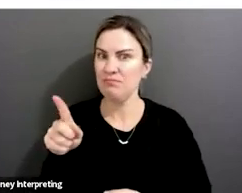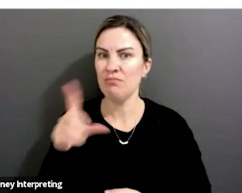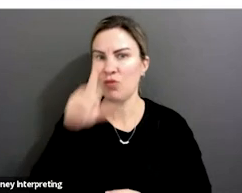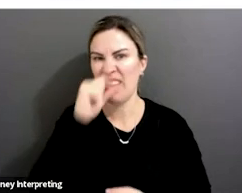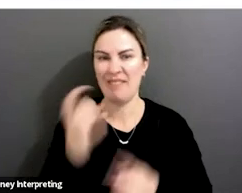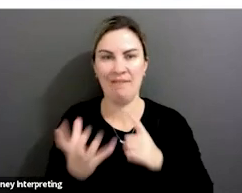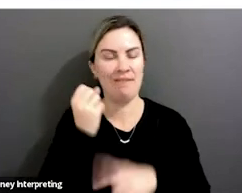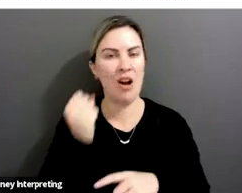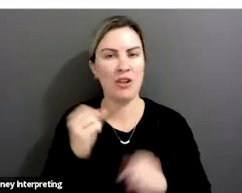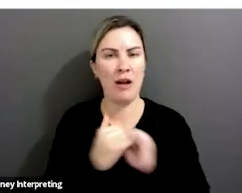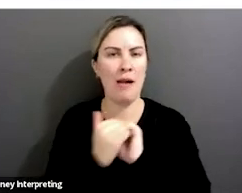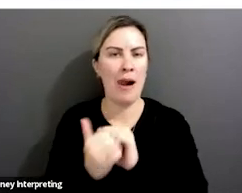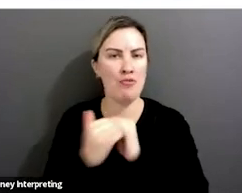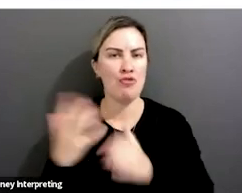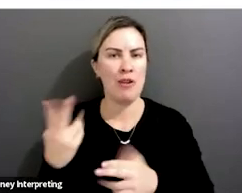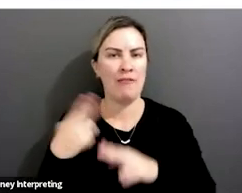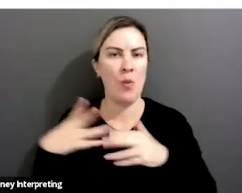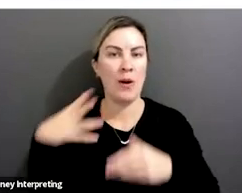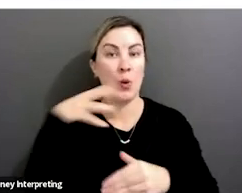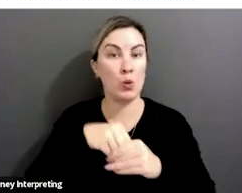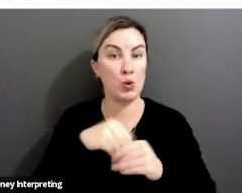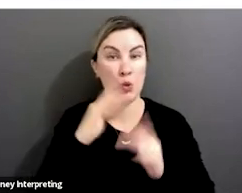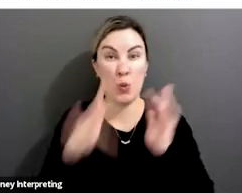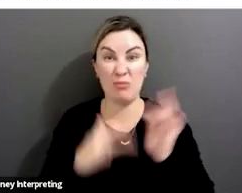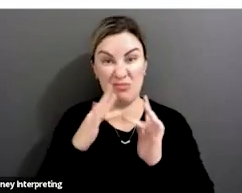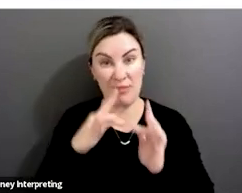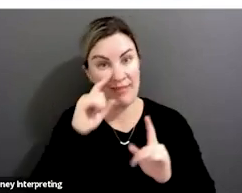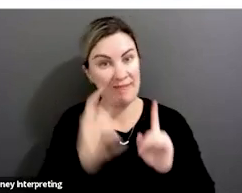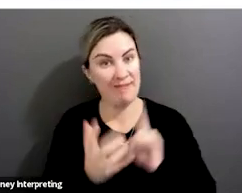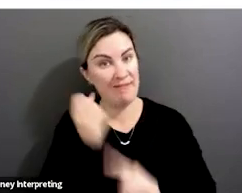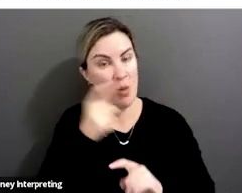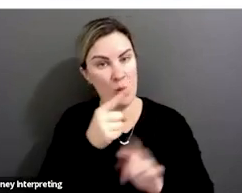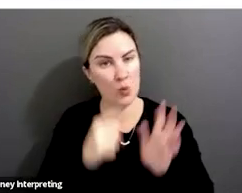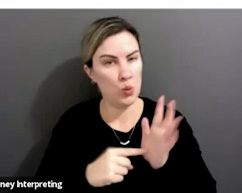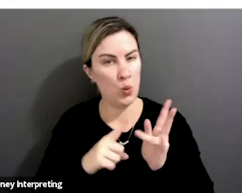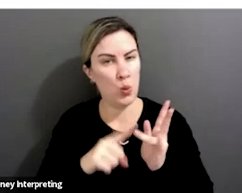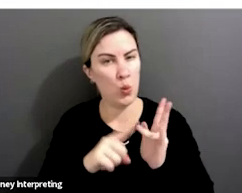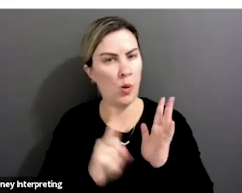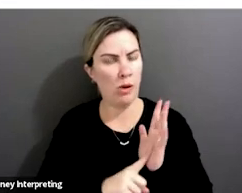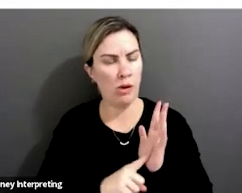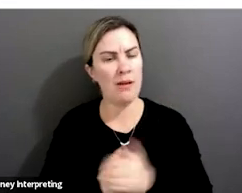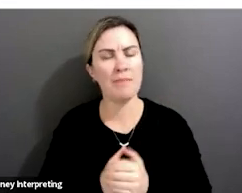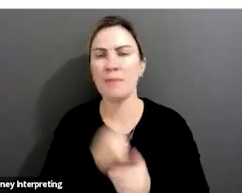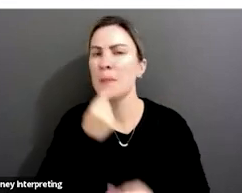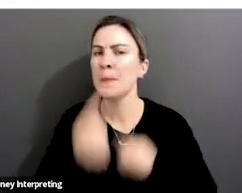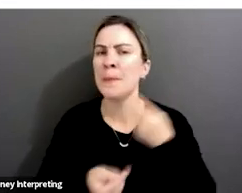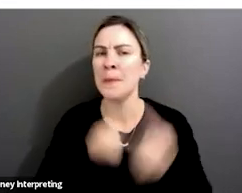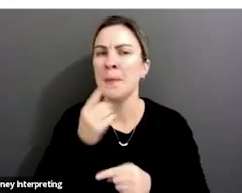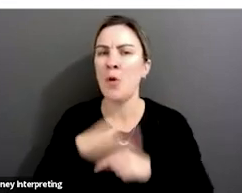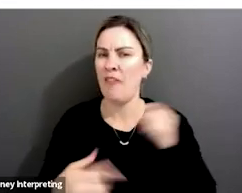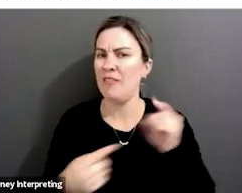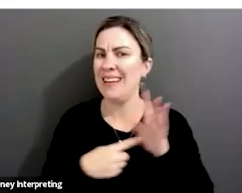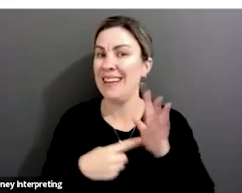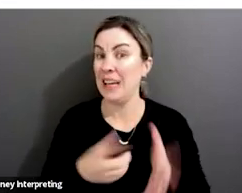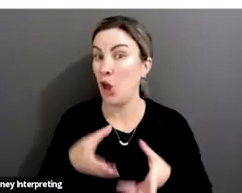Inclusion website, are all tools that you can use. But what we want to do today is talk through some of the key learnings and share with you